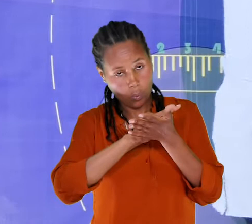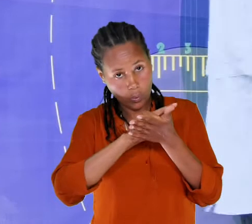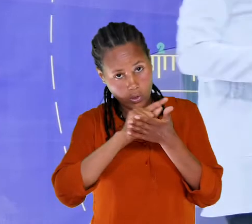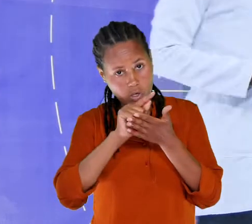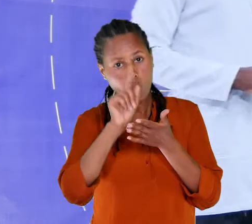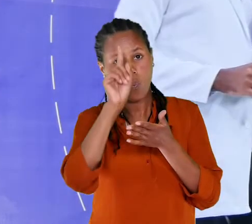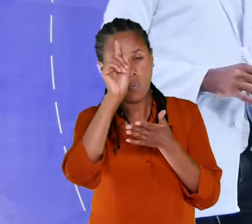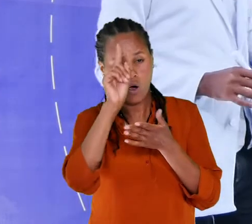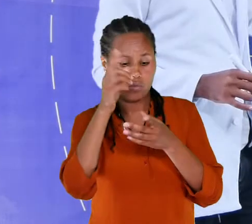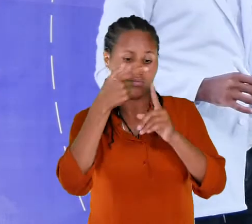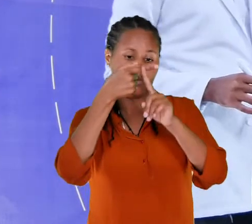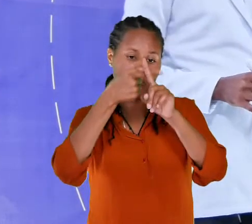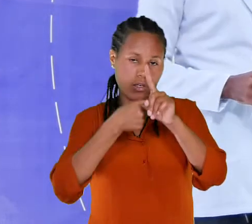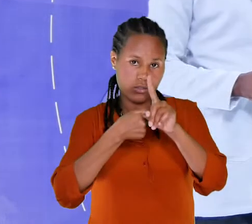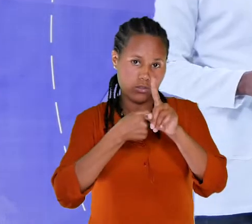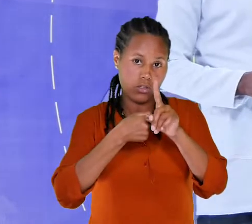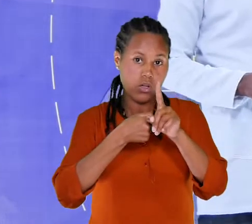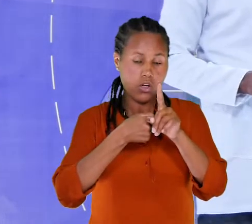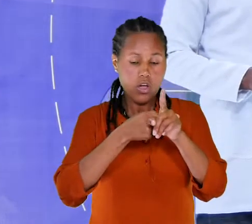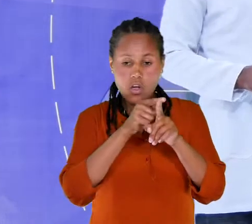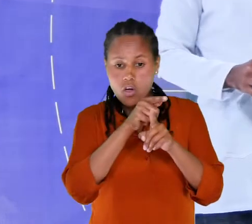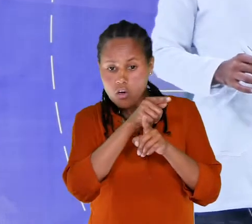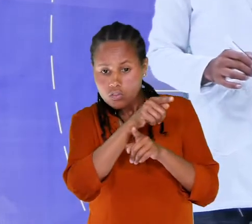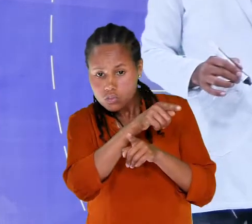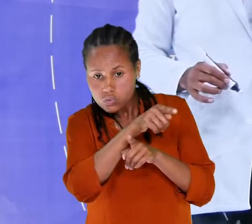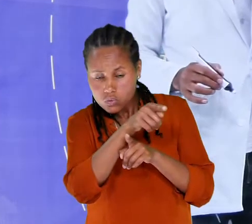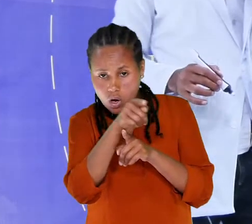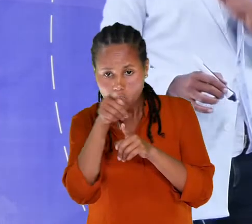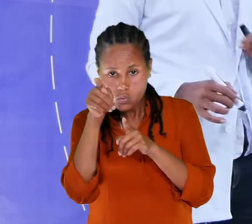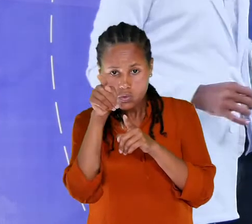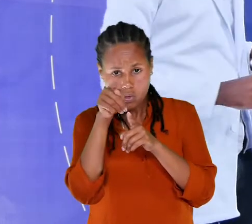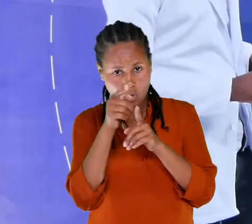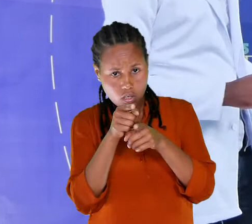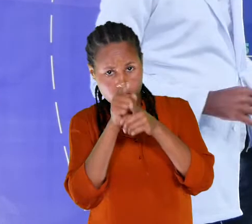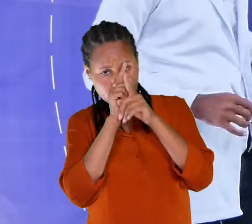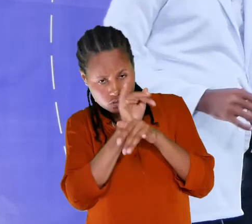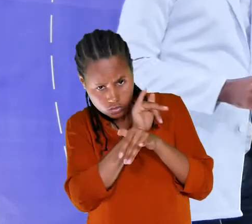in a month. If you answer like this, really, you are with me.